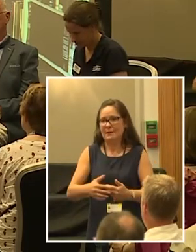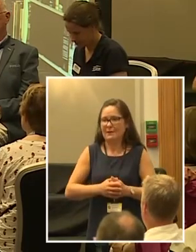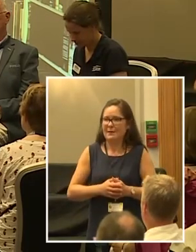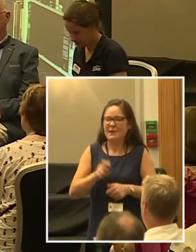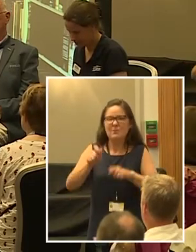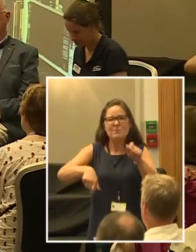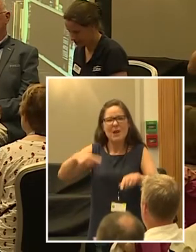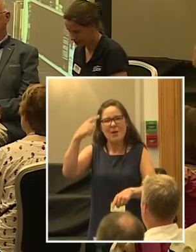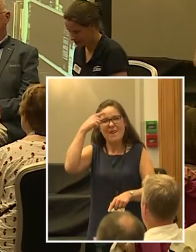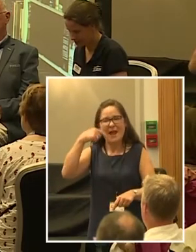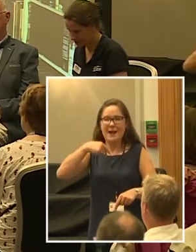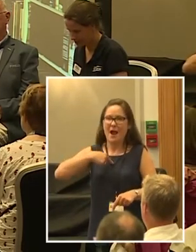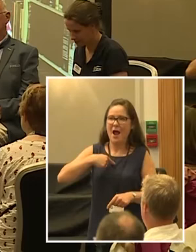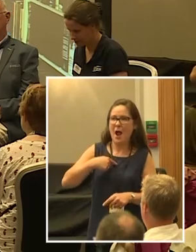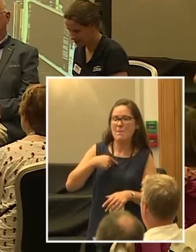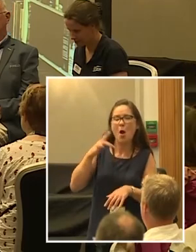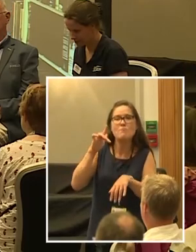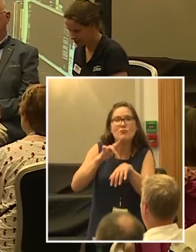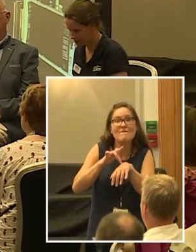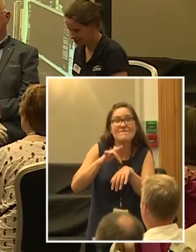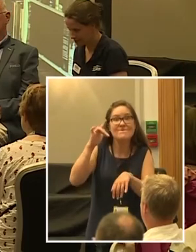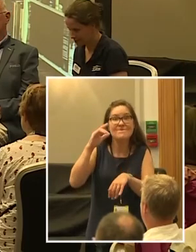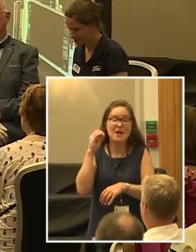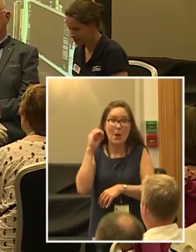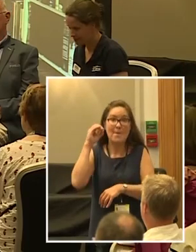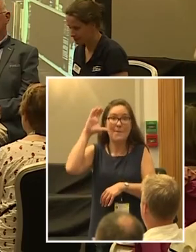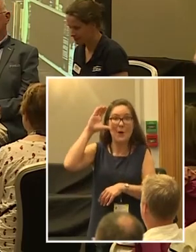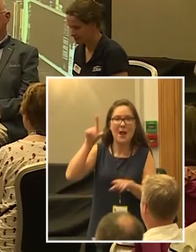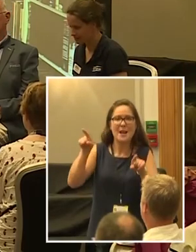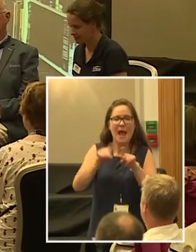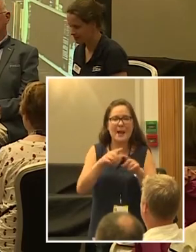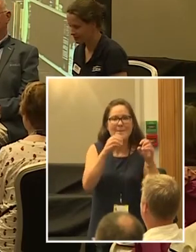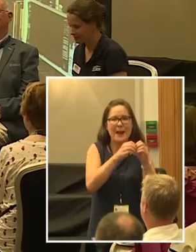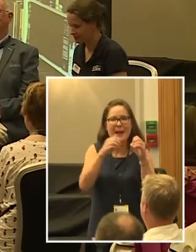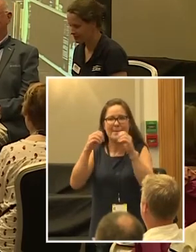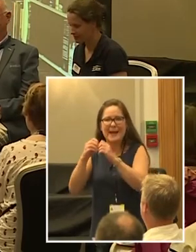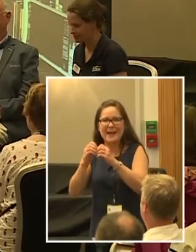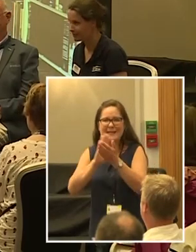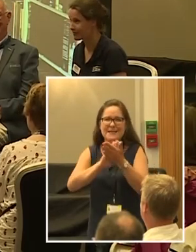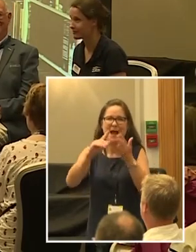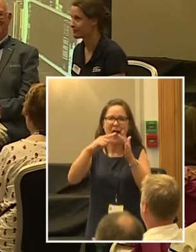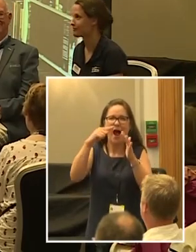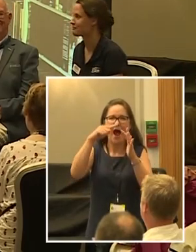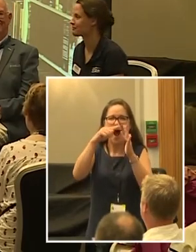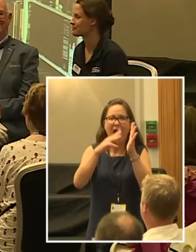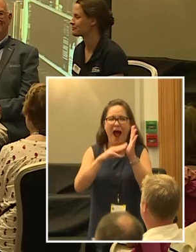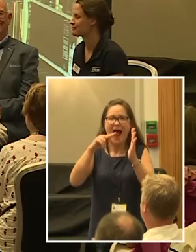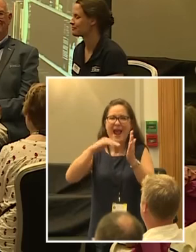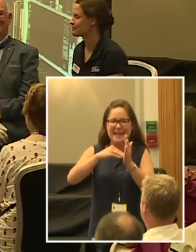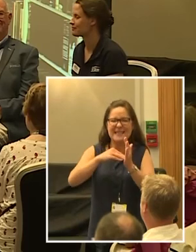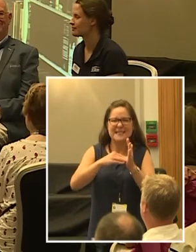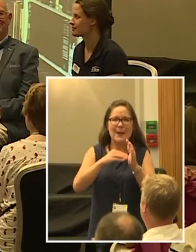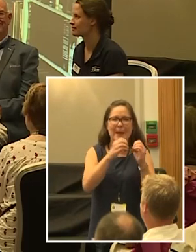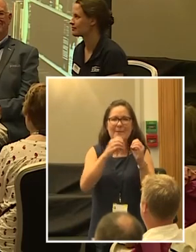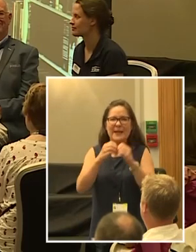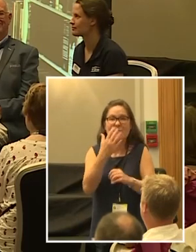the Heinz Professor of Ophthalmology, 57 varieties. They're never quite sure what I'm working on.